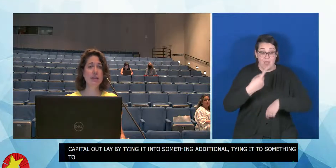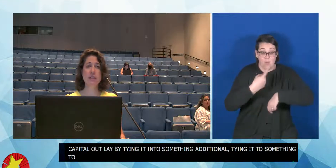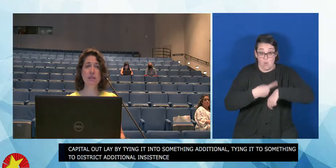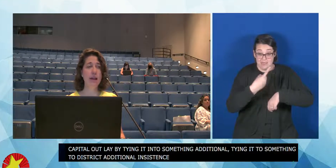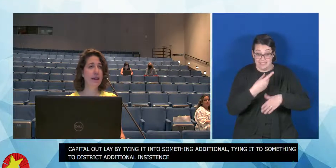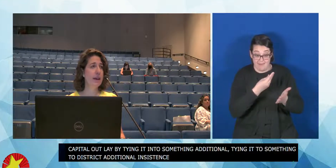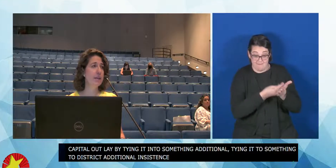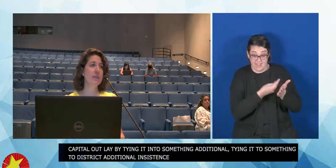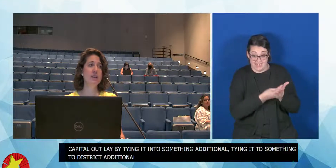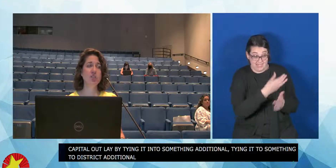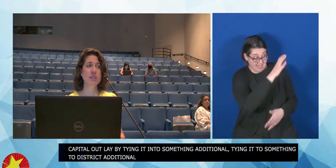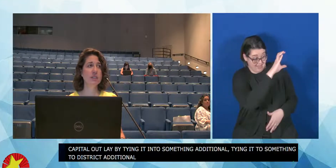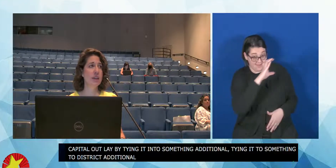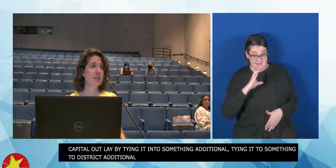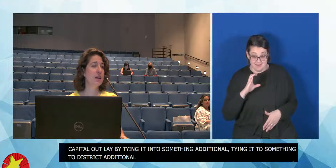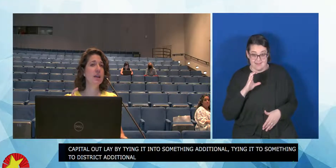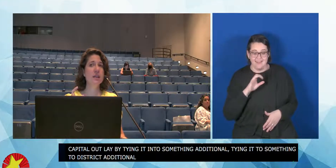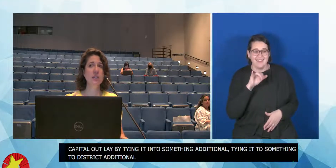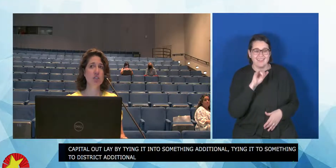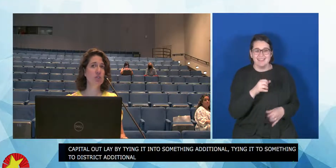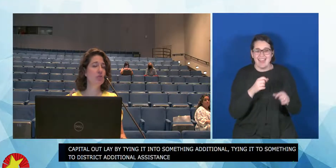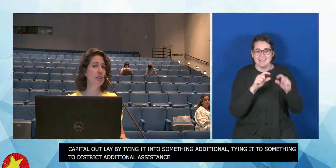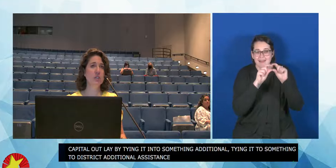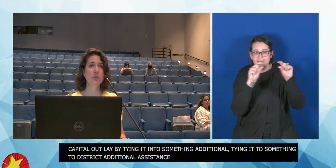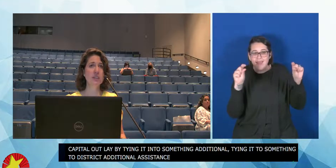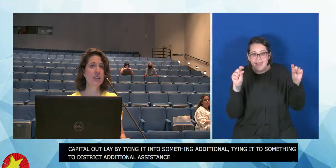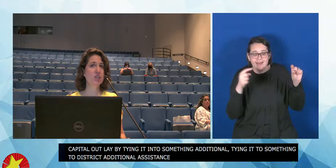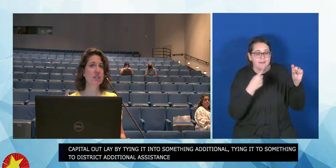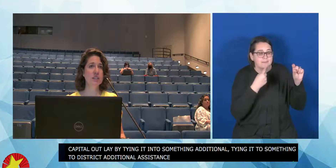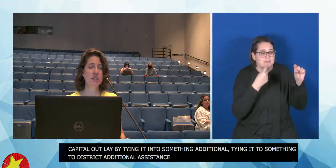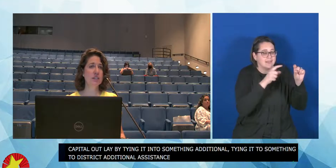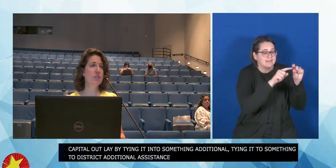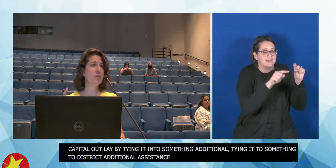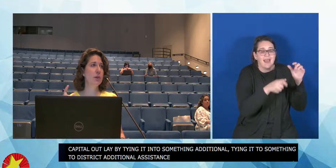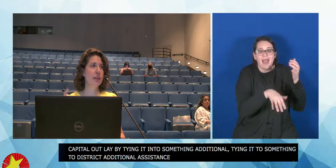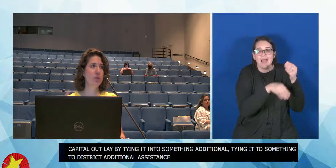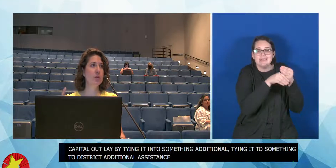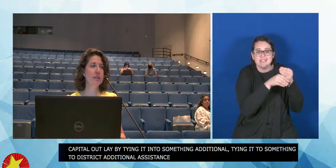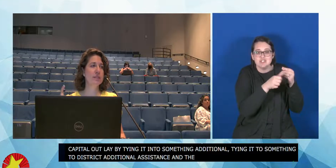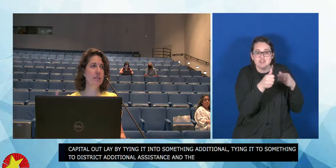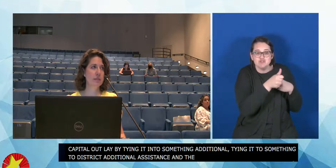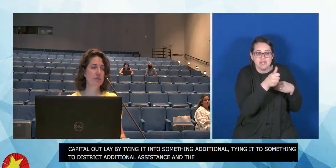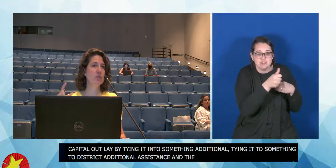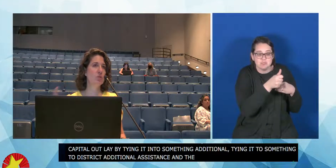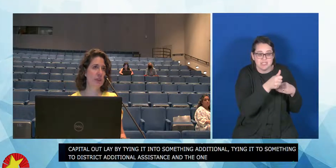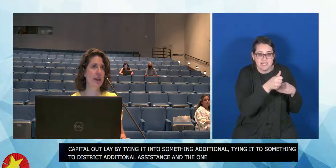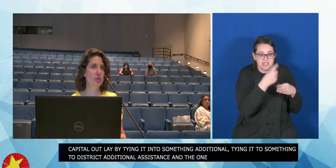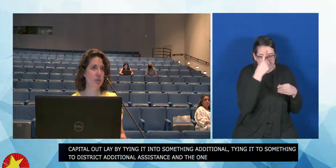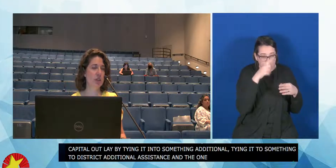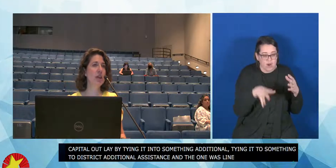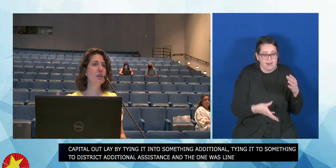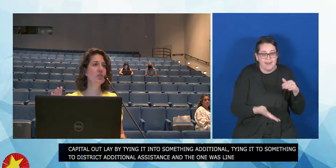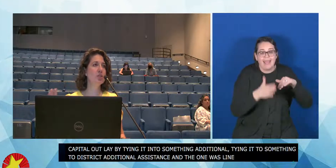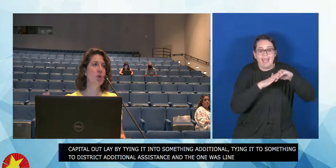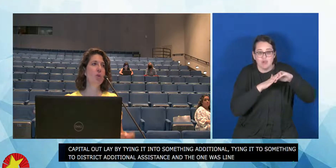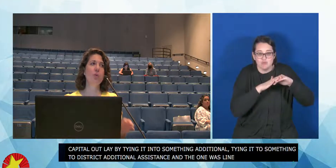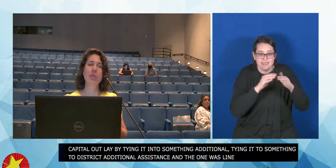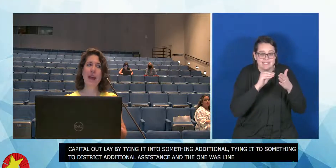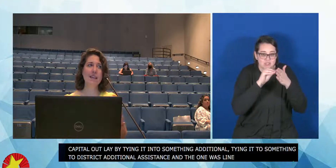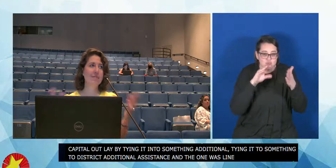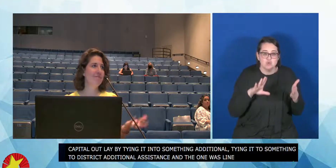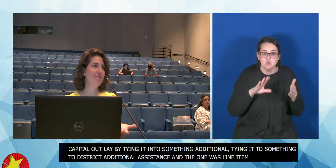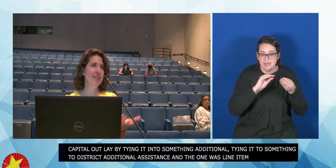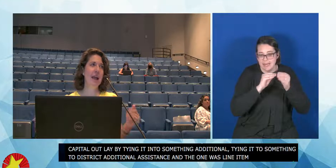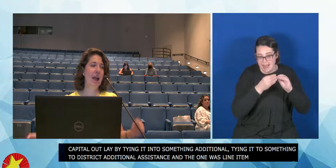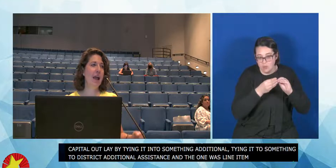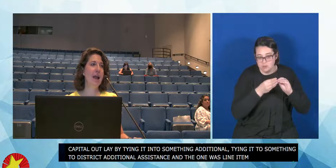given is a line item that just says additional transportation assistance for increase in student counts. So